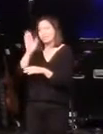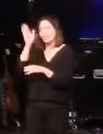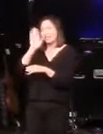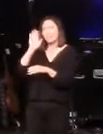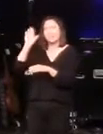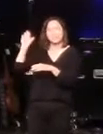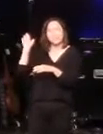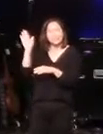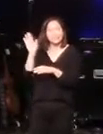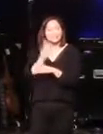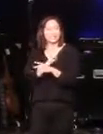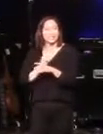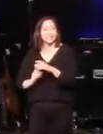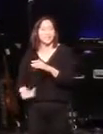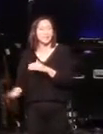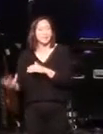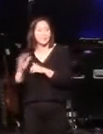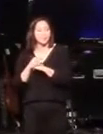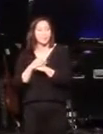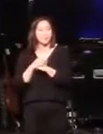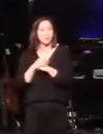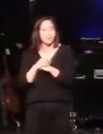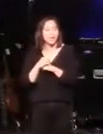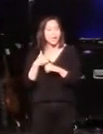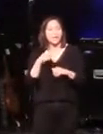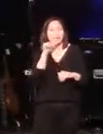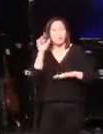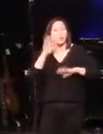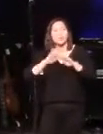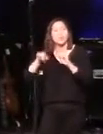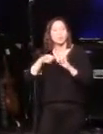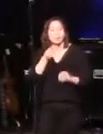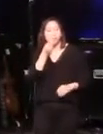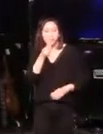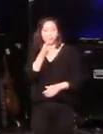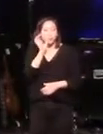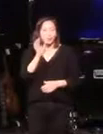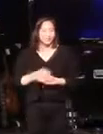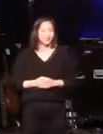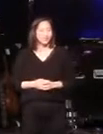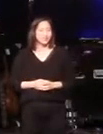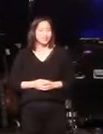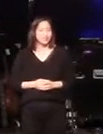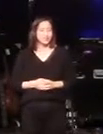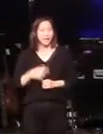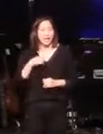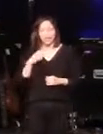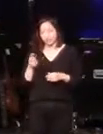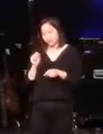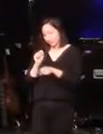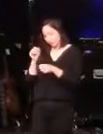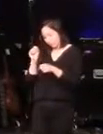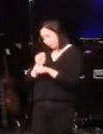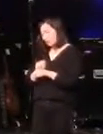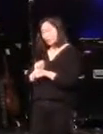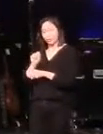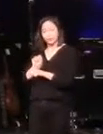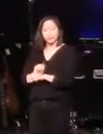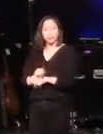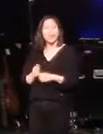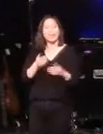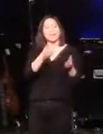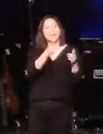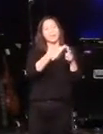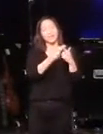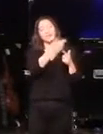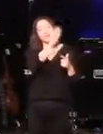God goes, I know how to make sure you get fed. I know how to make sure you get you drink. I know how to make sure that you get what you need. I'm not forgetting you.